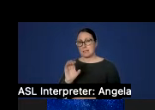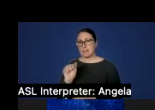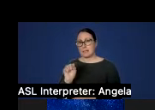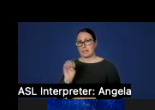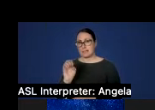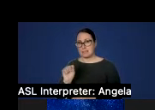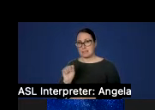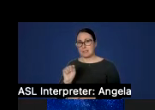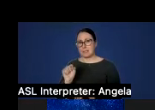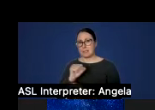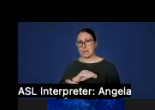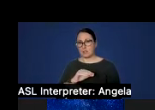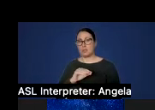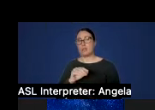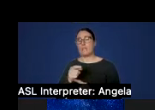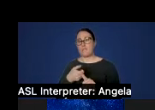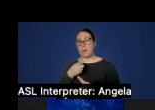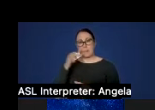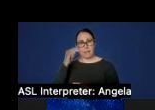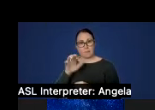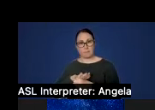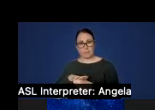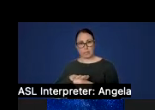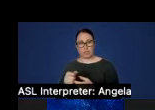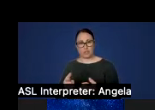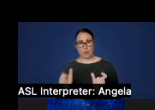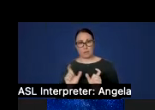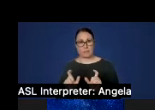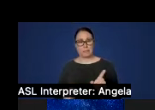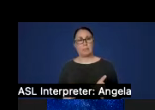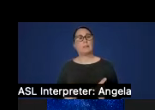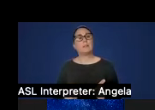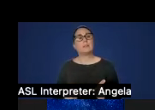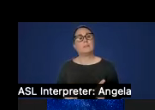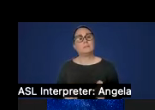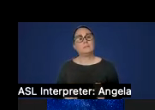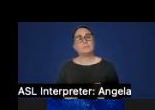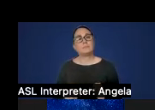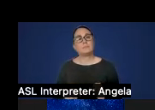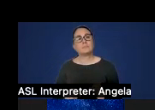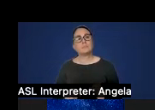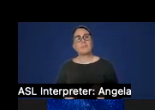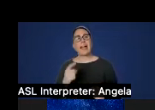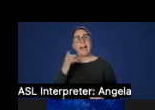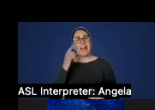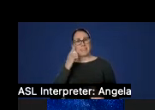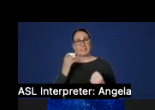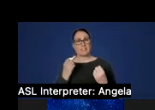women trust the justice system, the federal justice system right now? I think that there is a lot